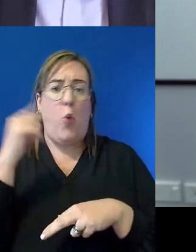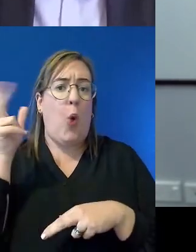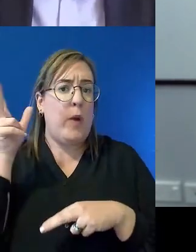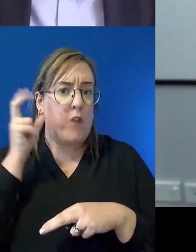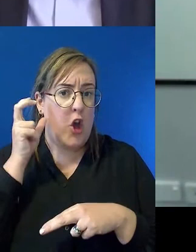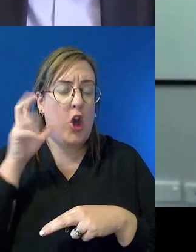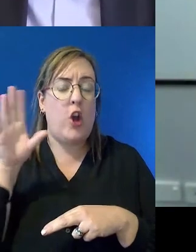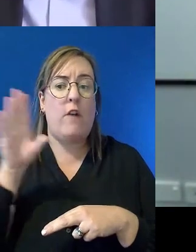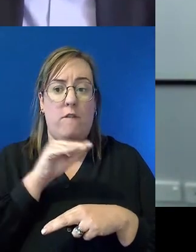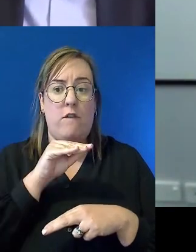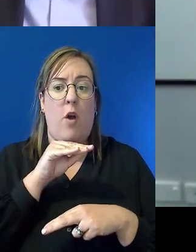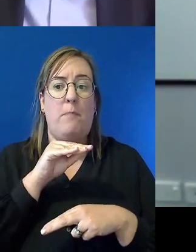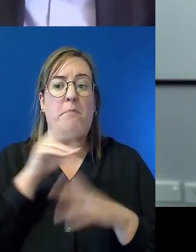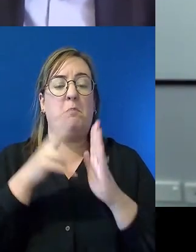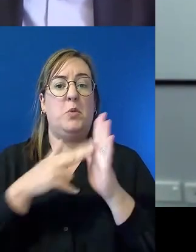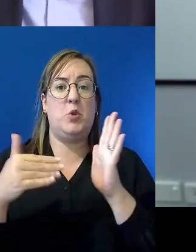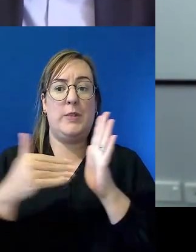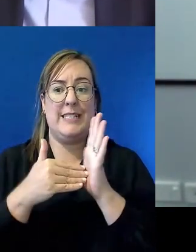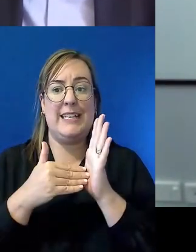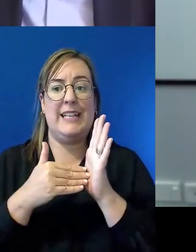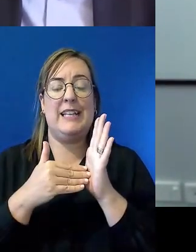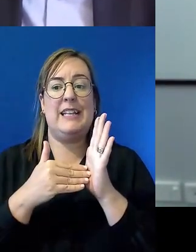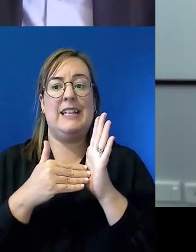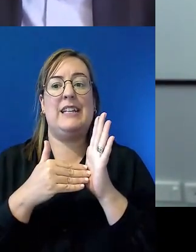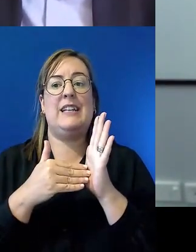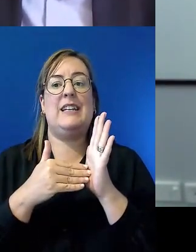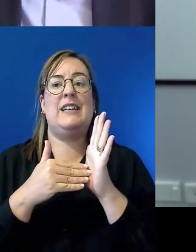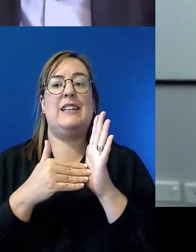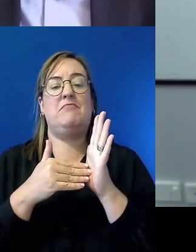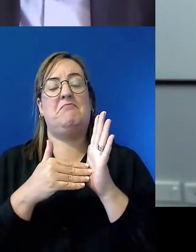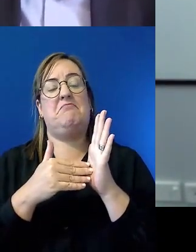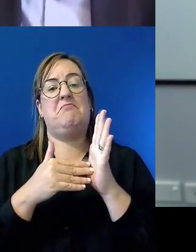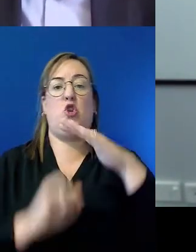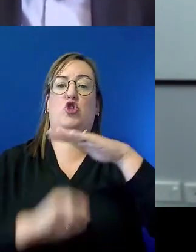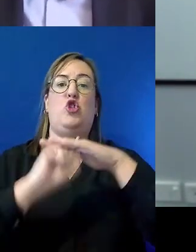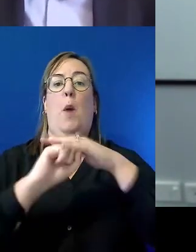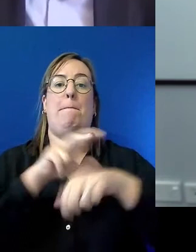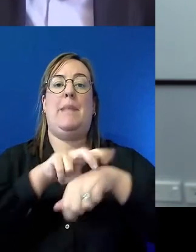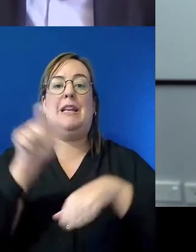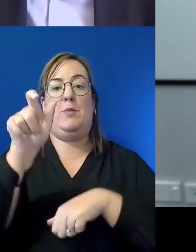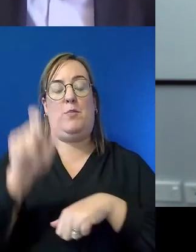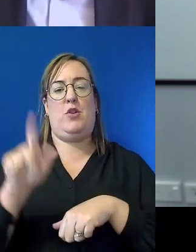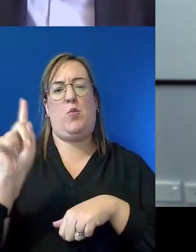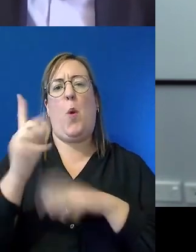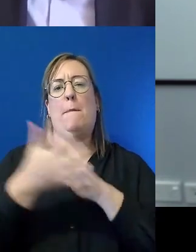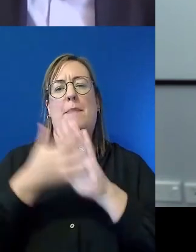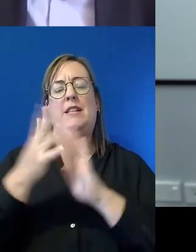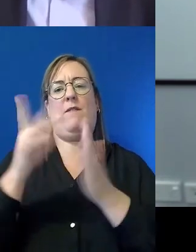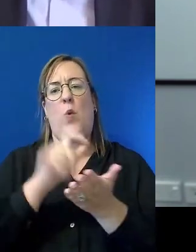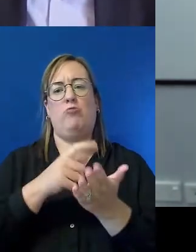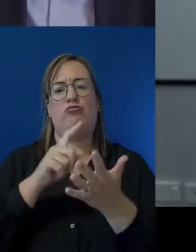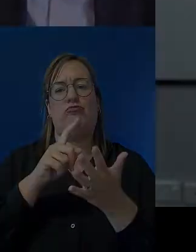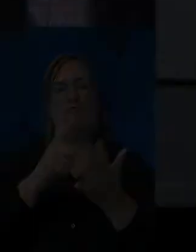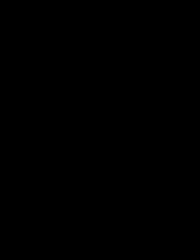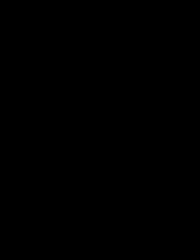there from New Zealand's top Maori cop when it comes to justice reinvestment partnerships? Kia ora,